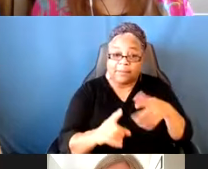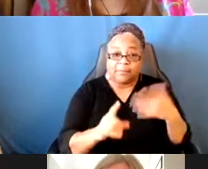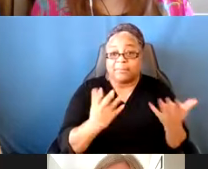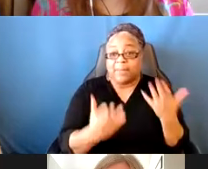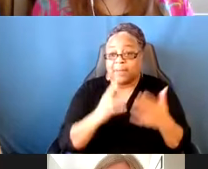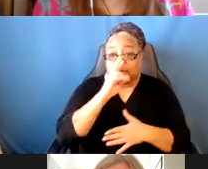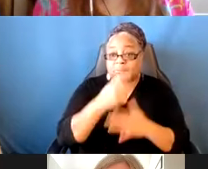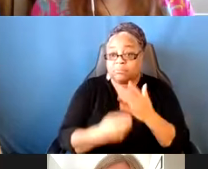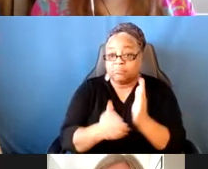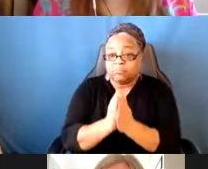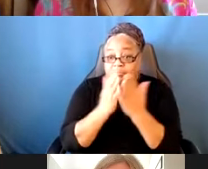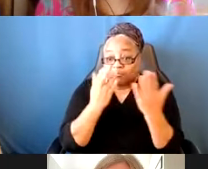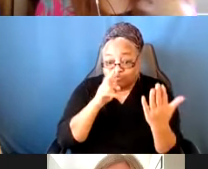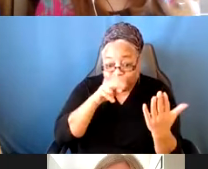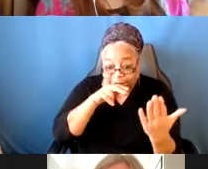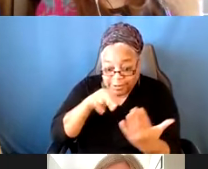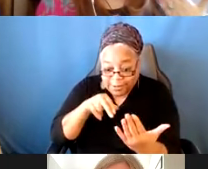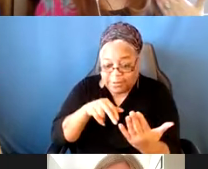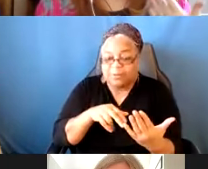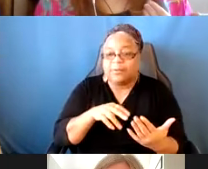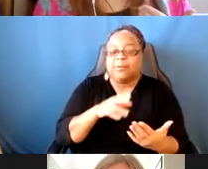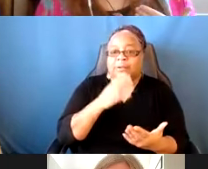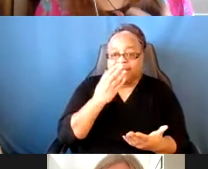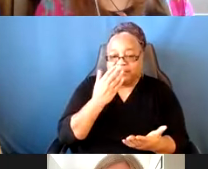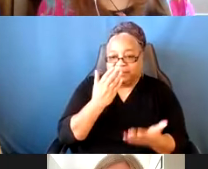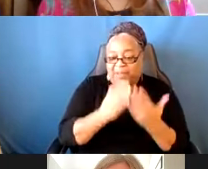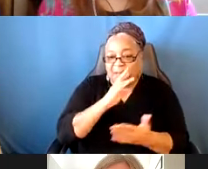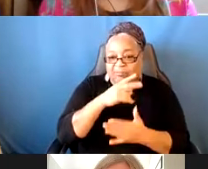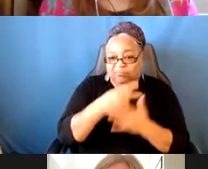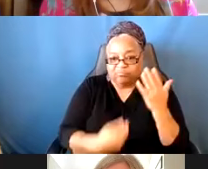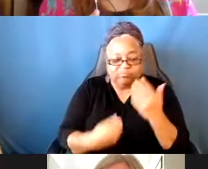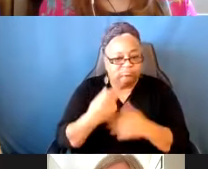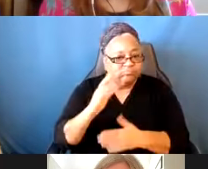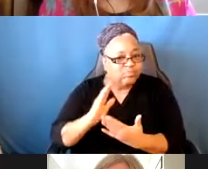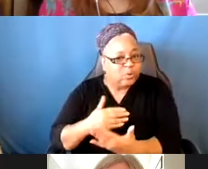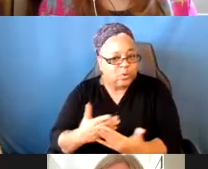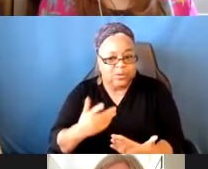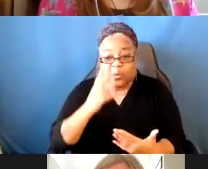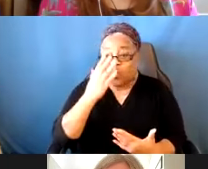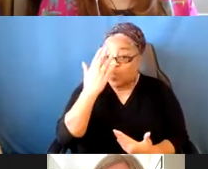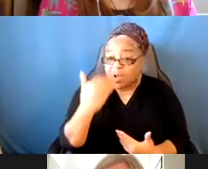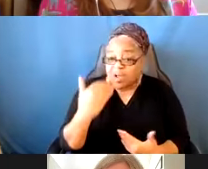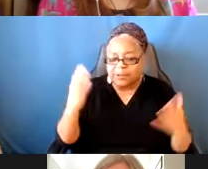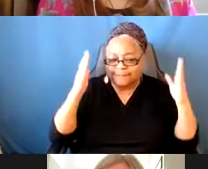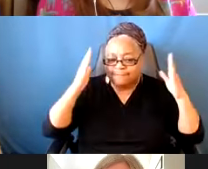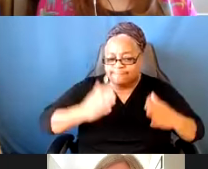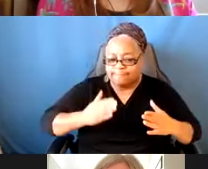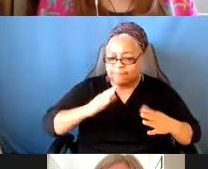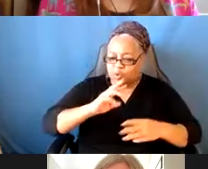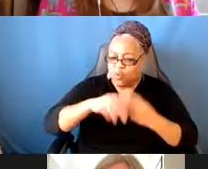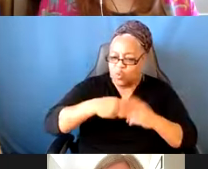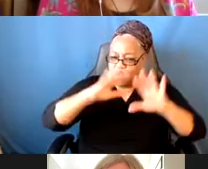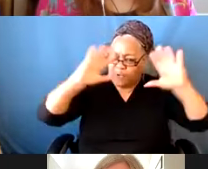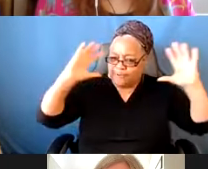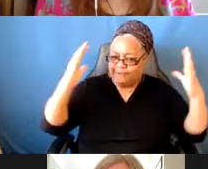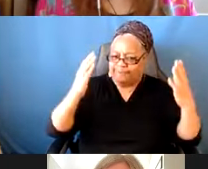or music to kind of tune out the rest of the world and tune back in with yourself. These